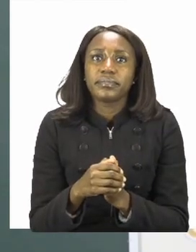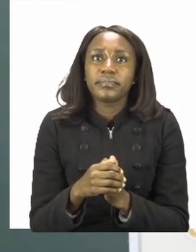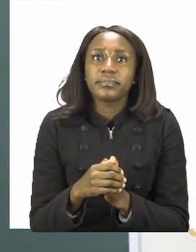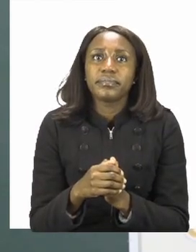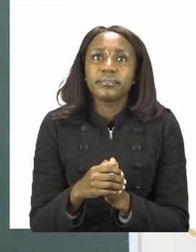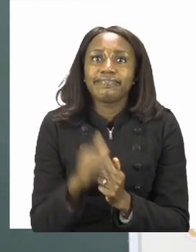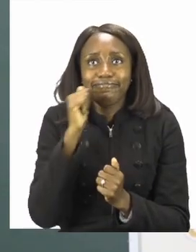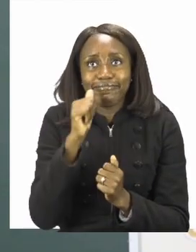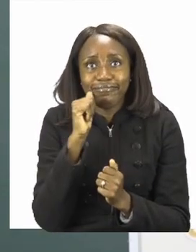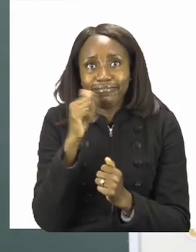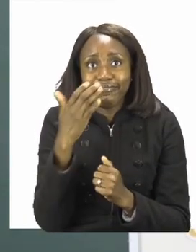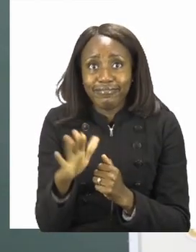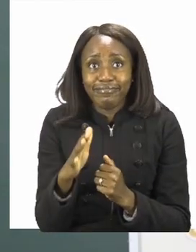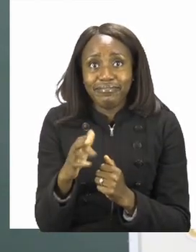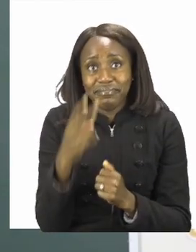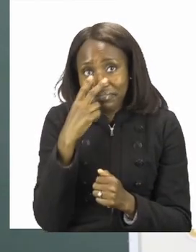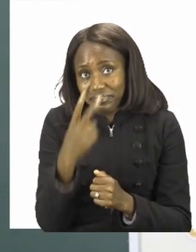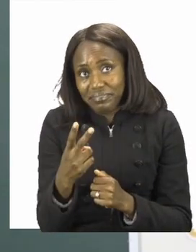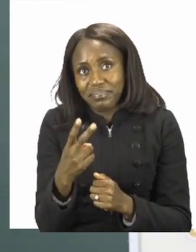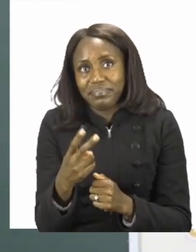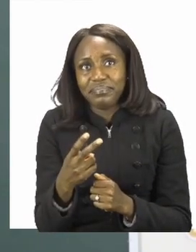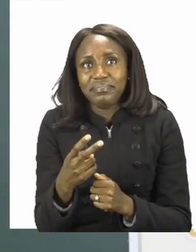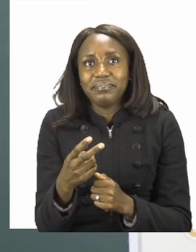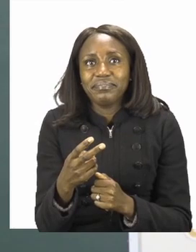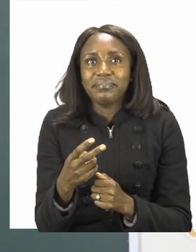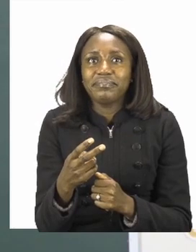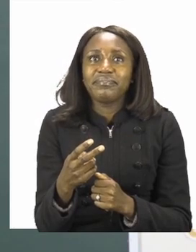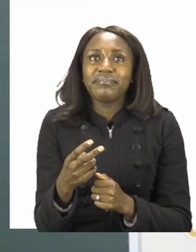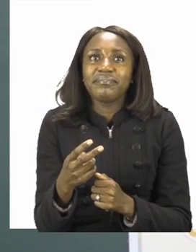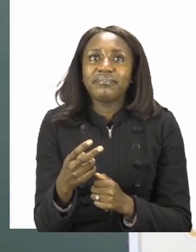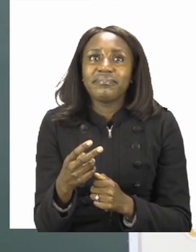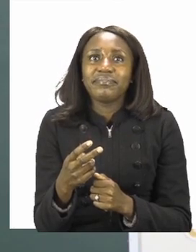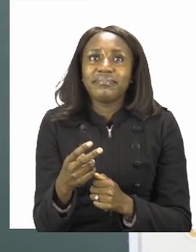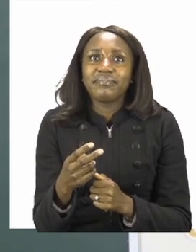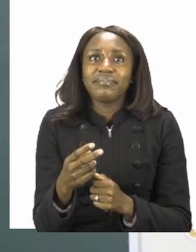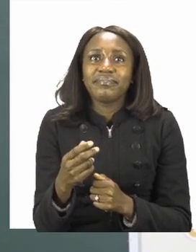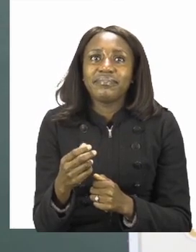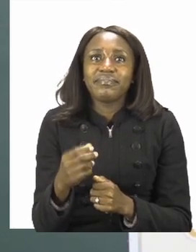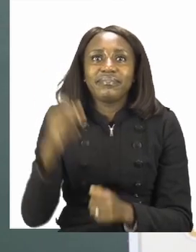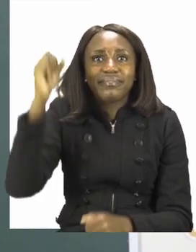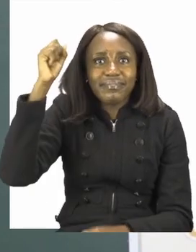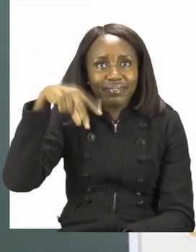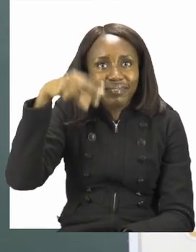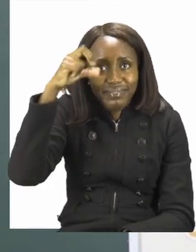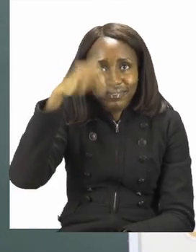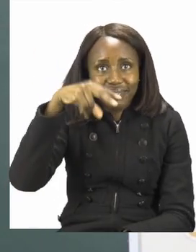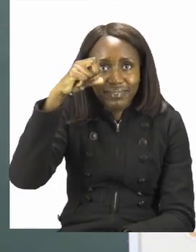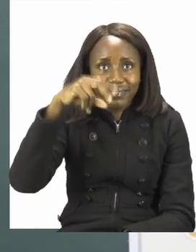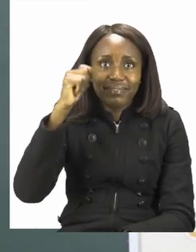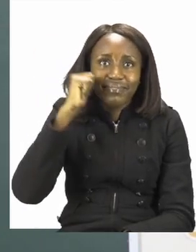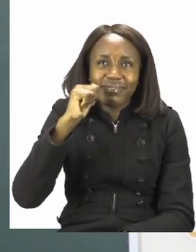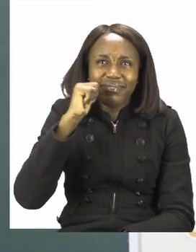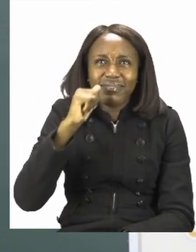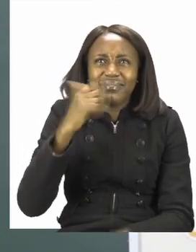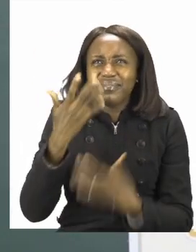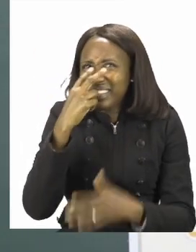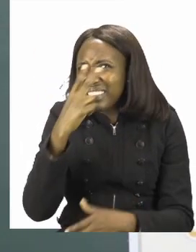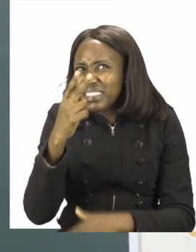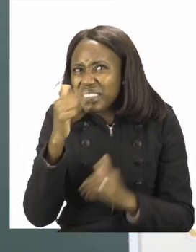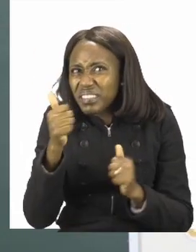yellow. And there we go. I have done yellow stars. So I know you can't see them